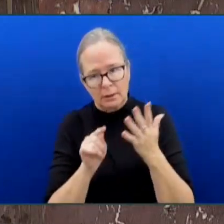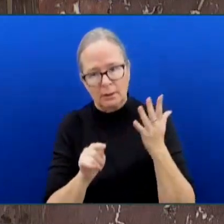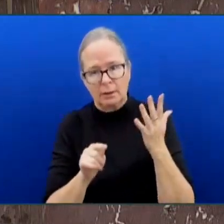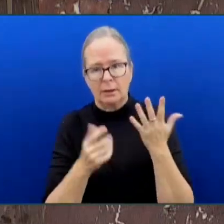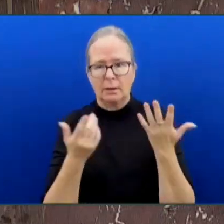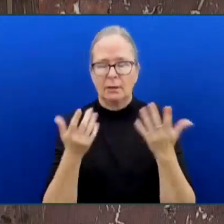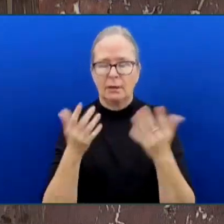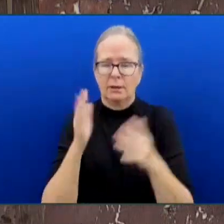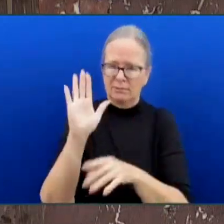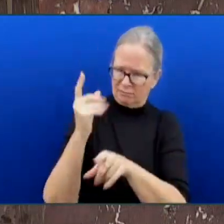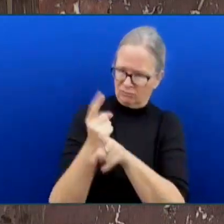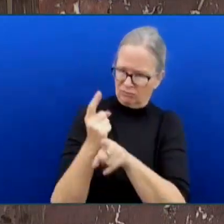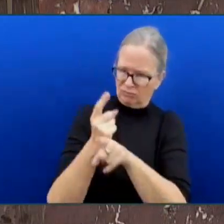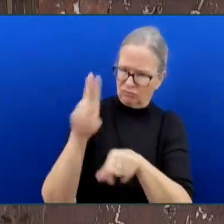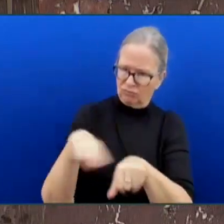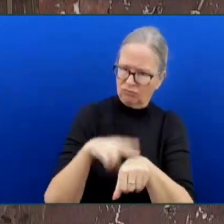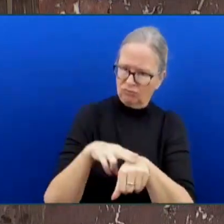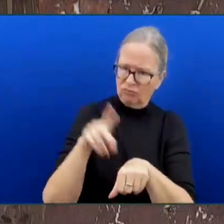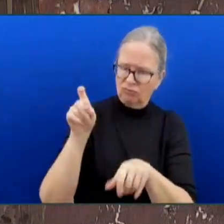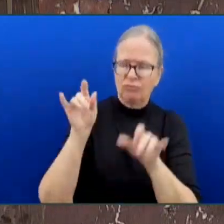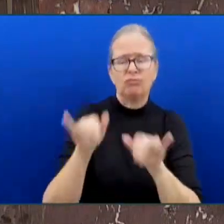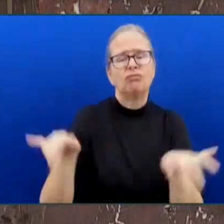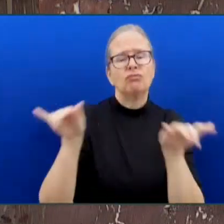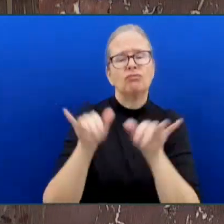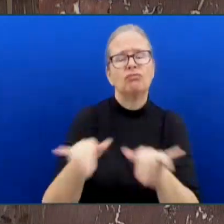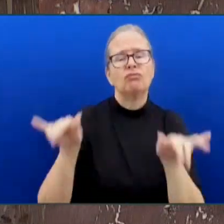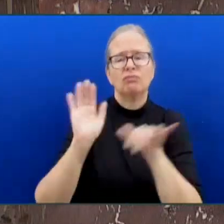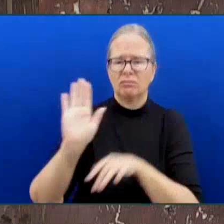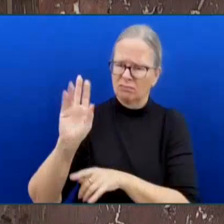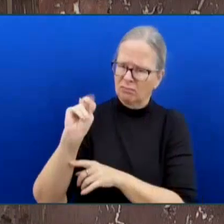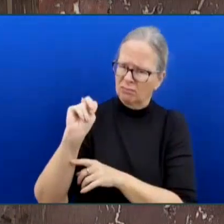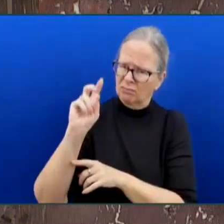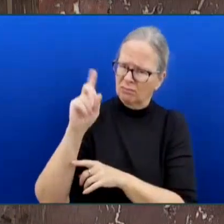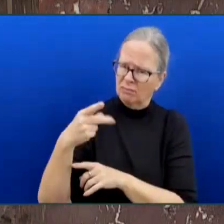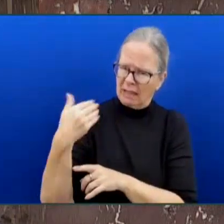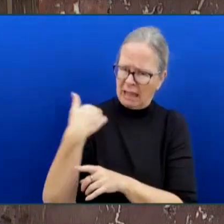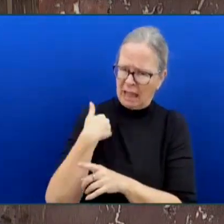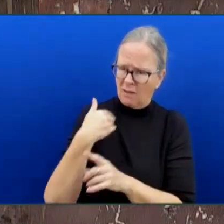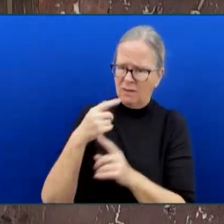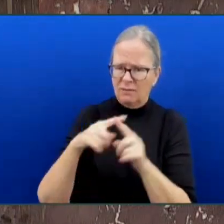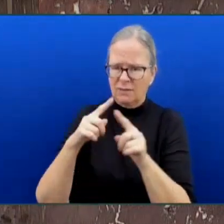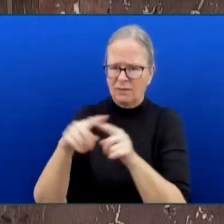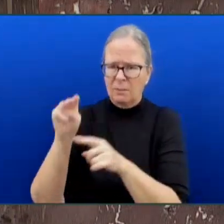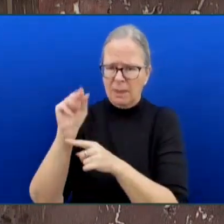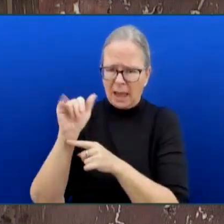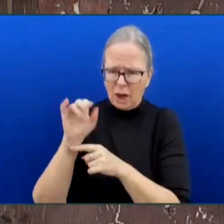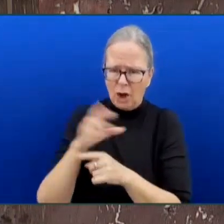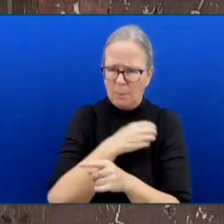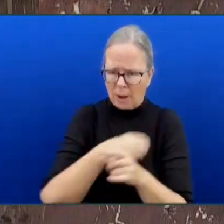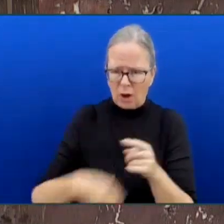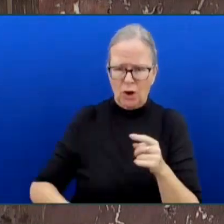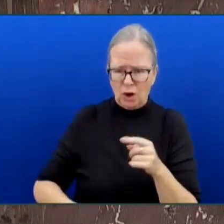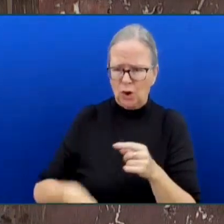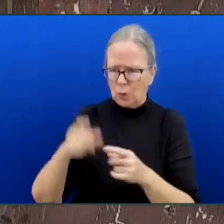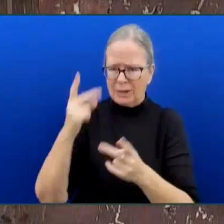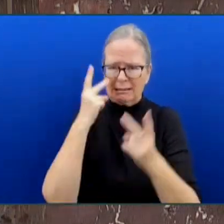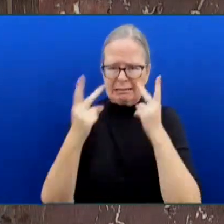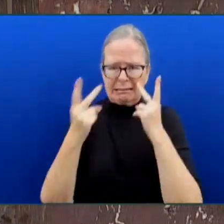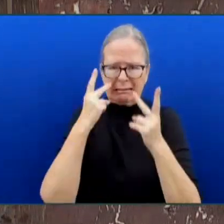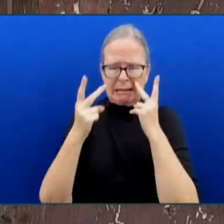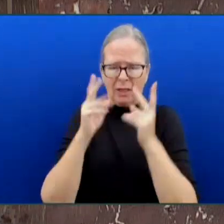Ron Wasnow of Powell River, leaders who have witnessed firsthand the NDP's ferry failures. Can the